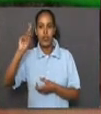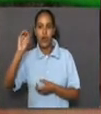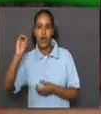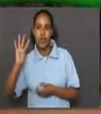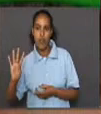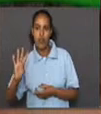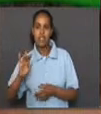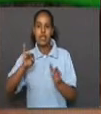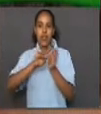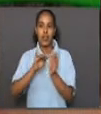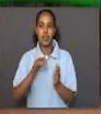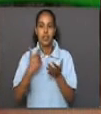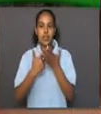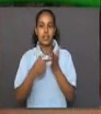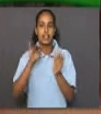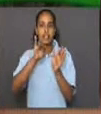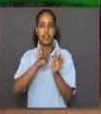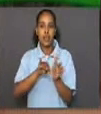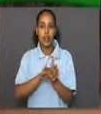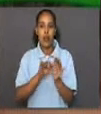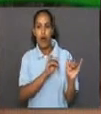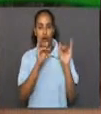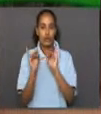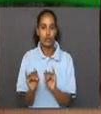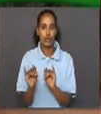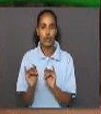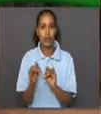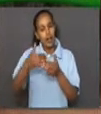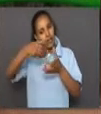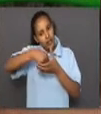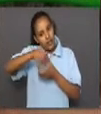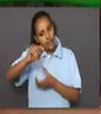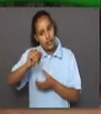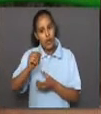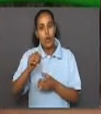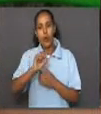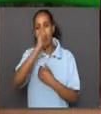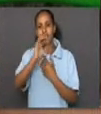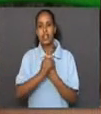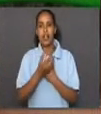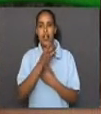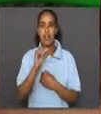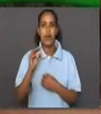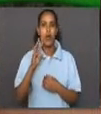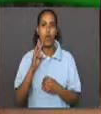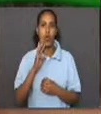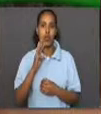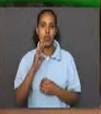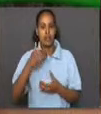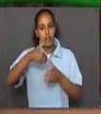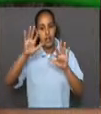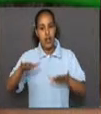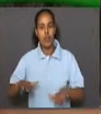phosphate salts. These salts are also released through weathering and water